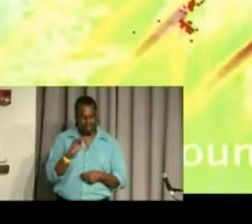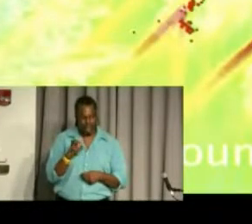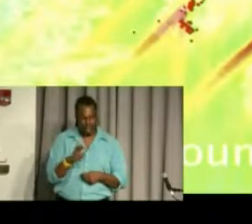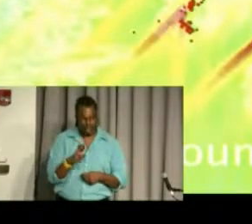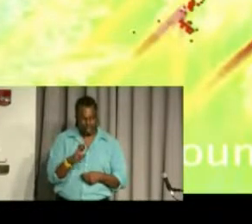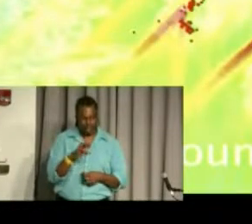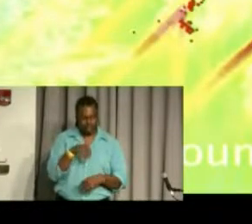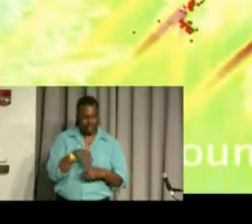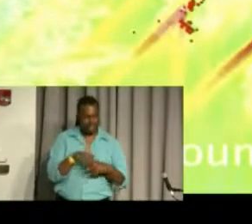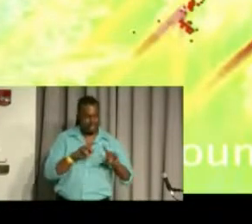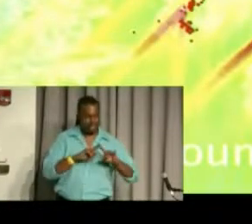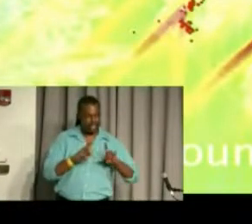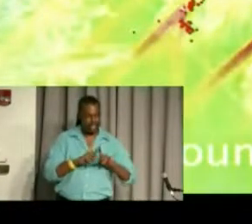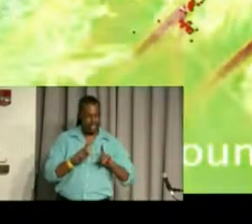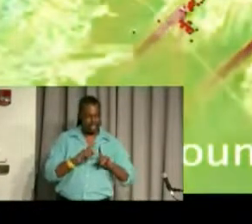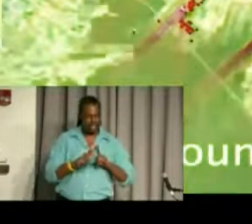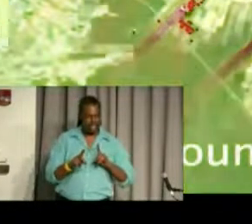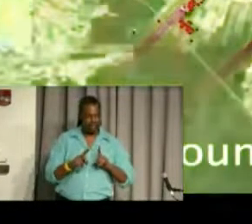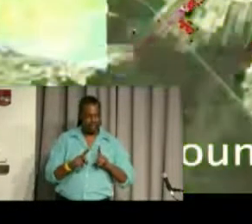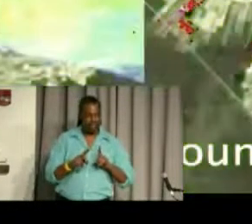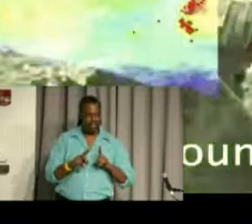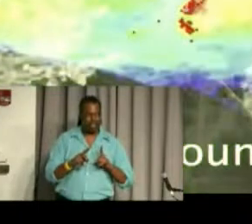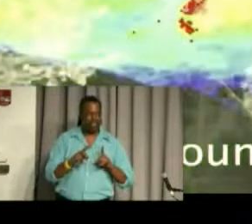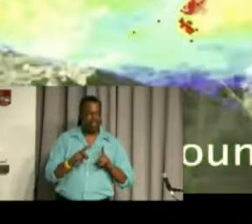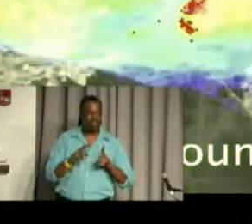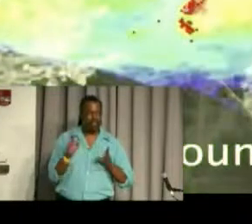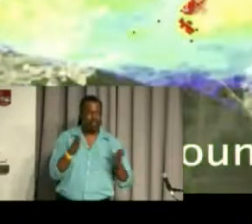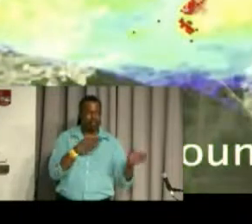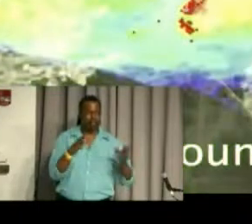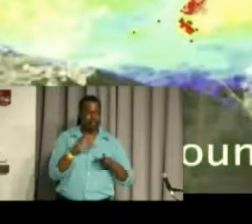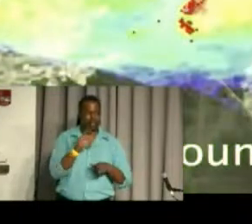in different prevailing wind conditions.